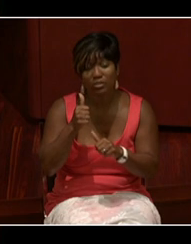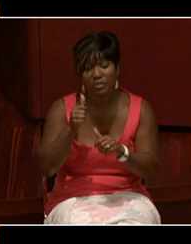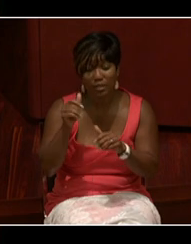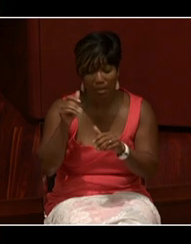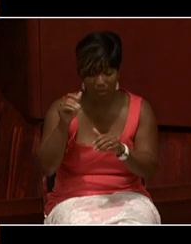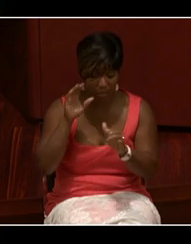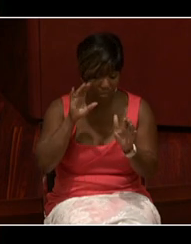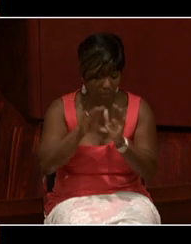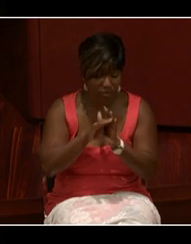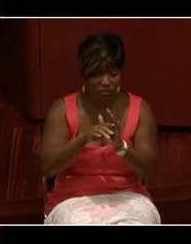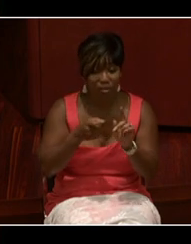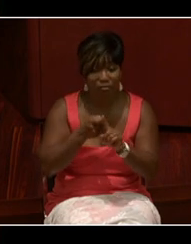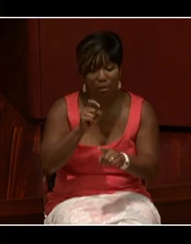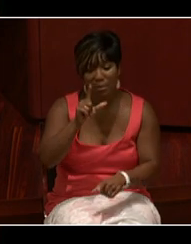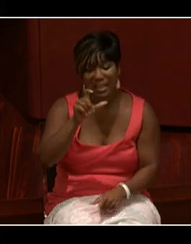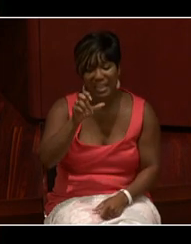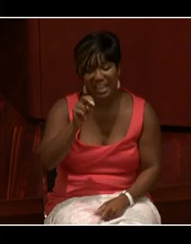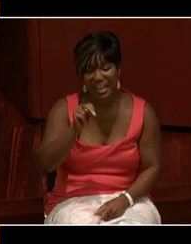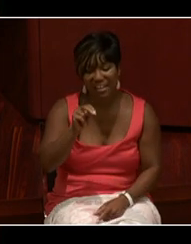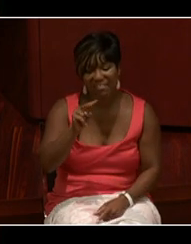from Leavenworth files.